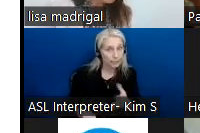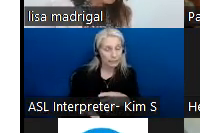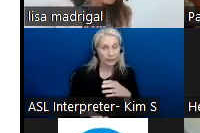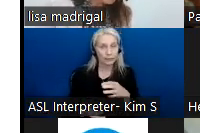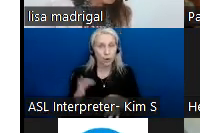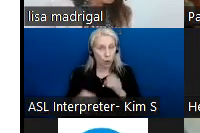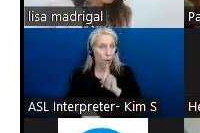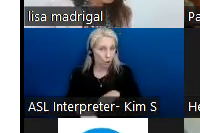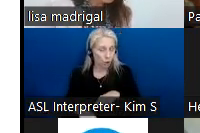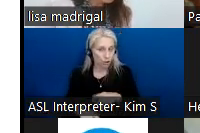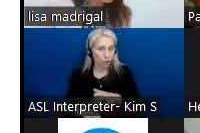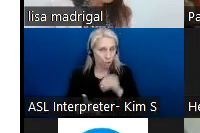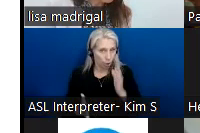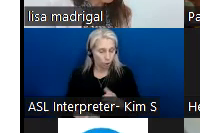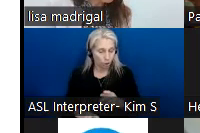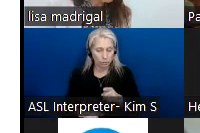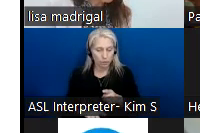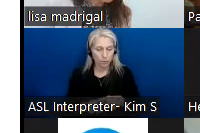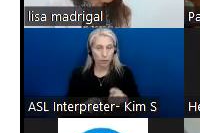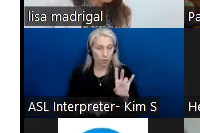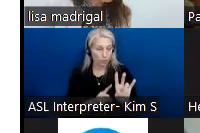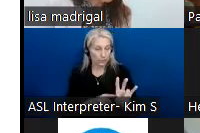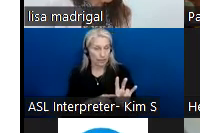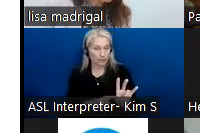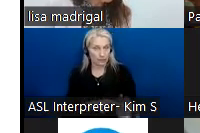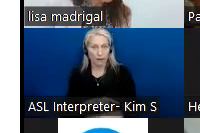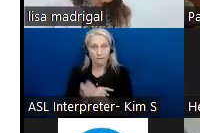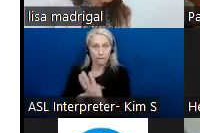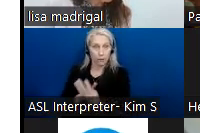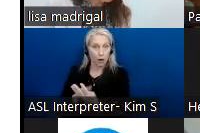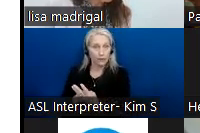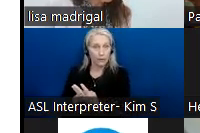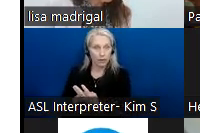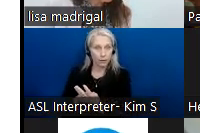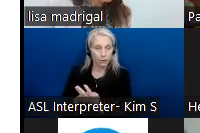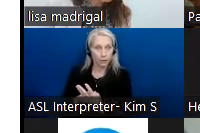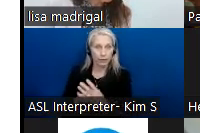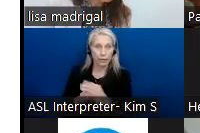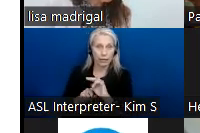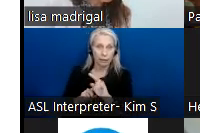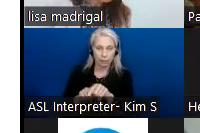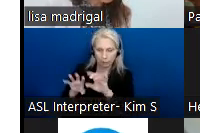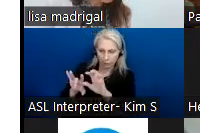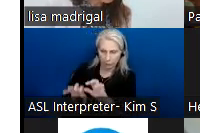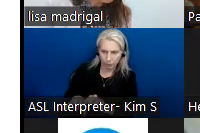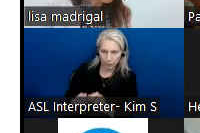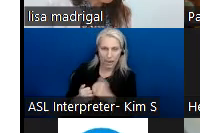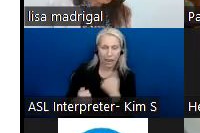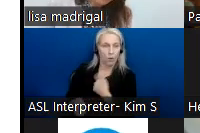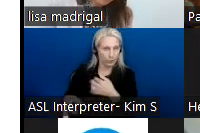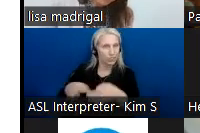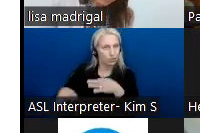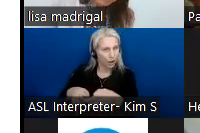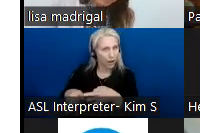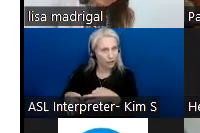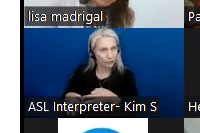learners, but of that 7, 4 of them were input in the way that we were just describing. So